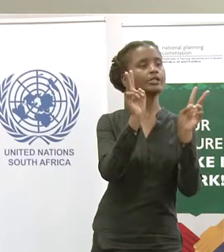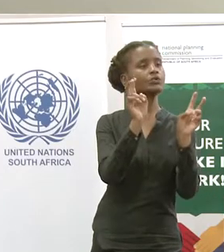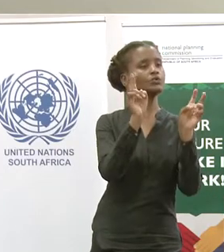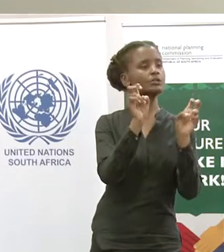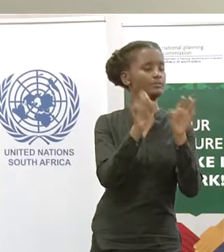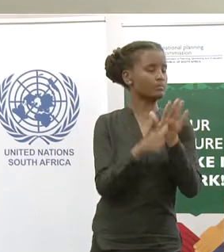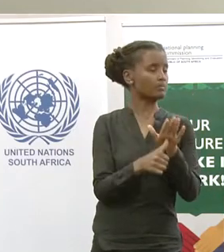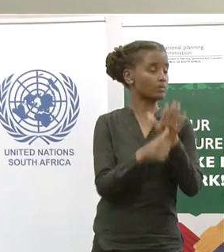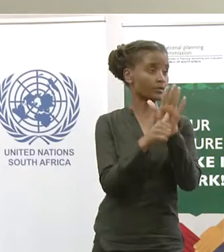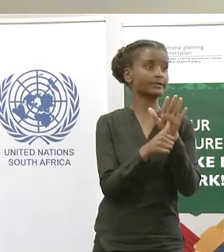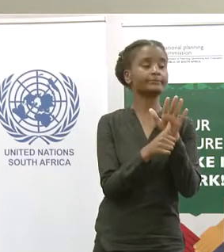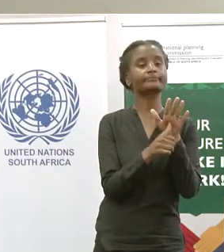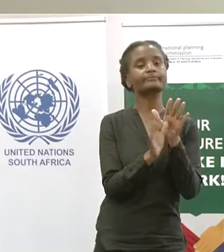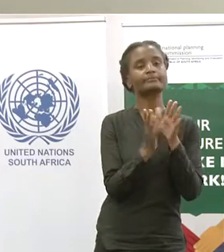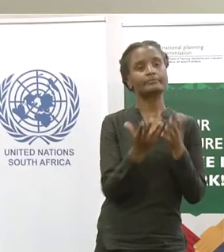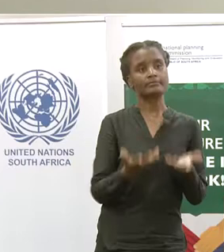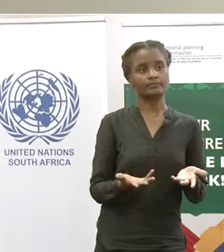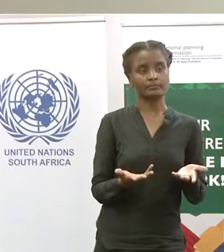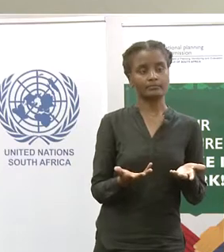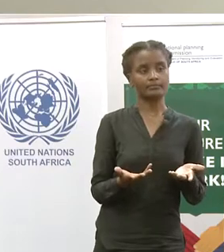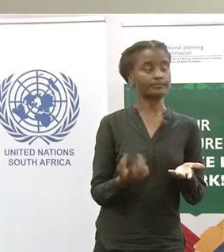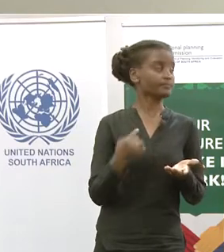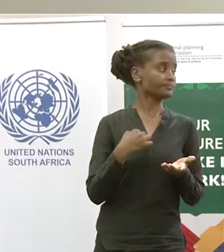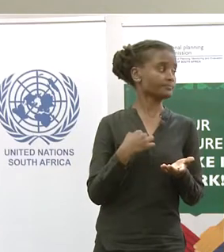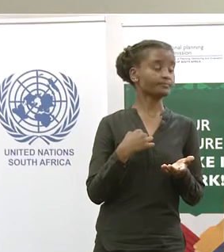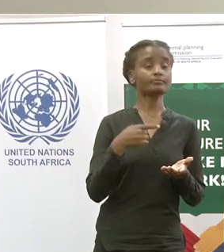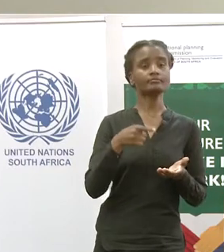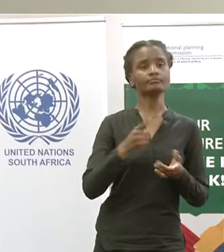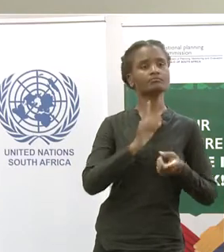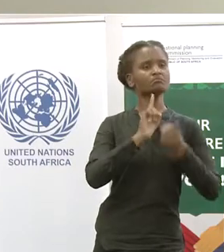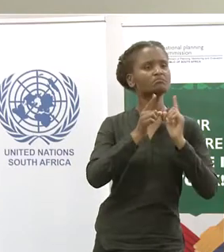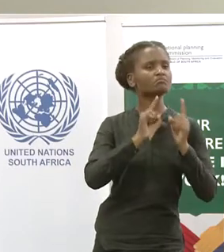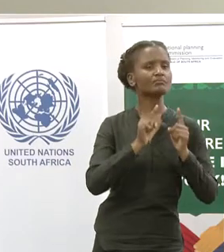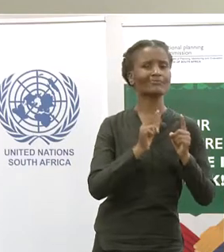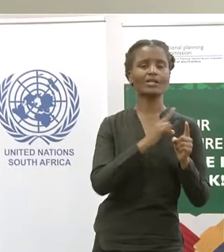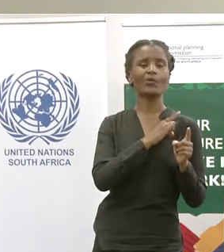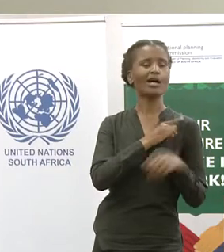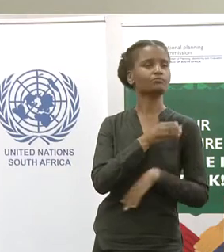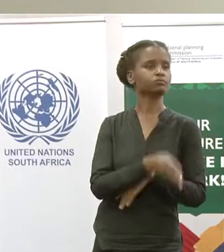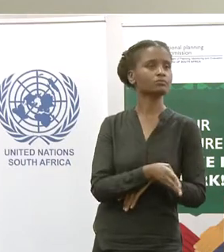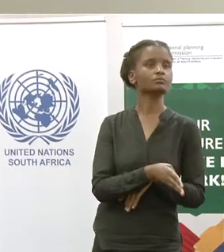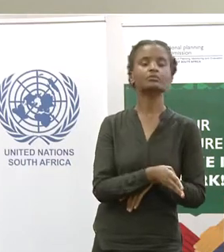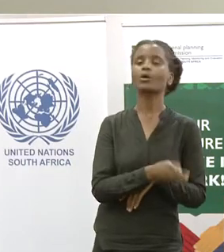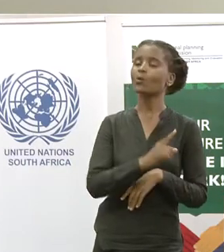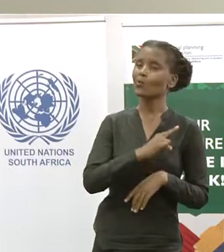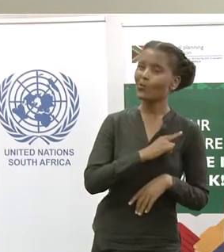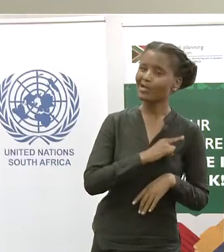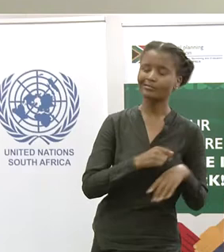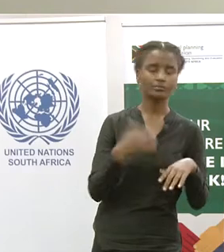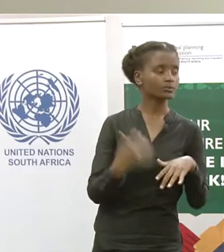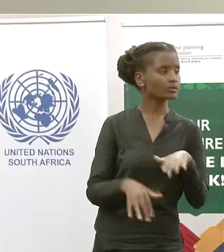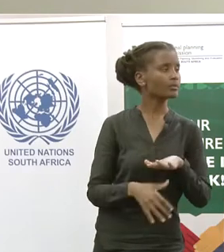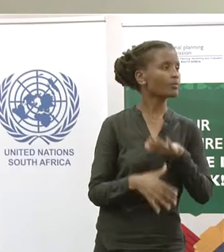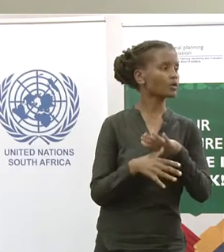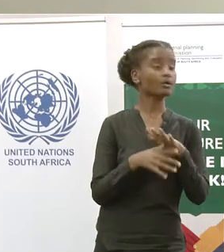just to briefly talk to where we are, why we are here, why it's important that we are here, not why we